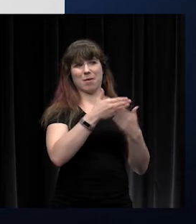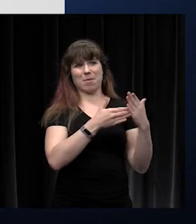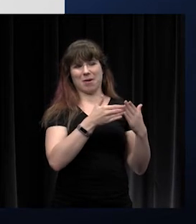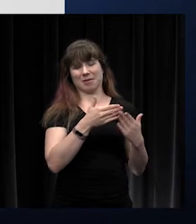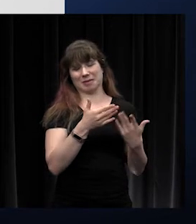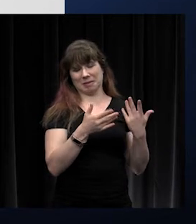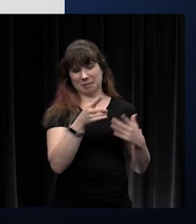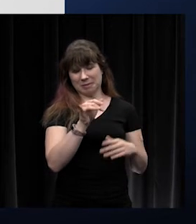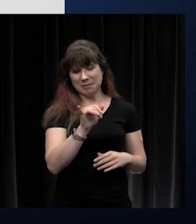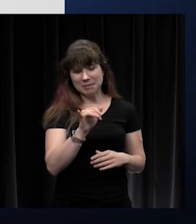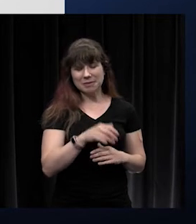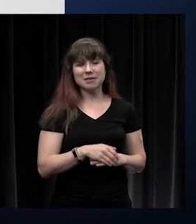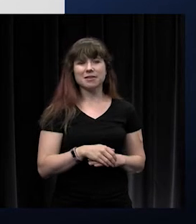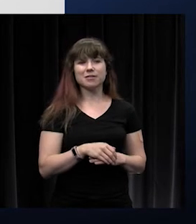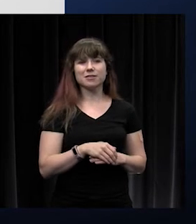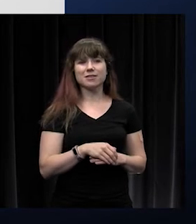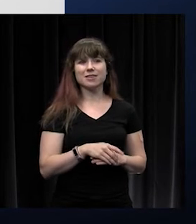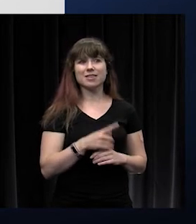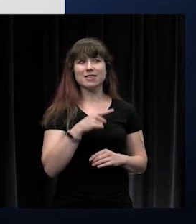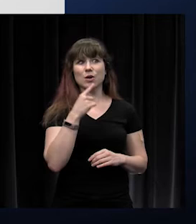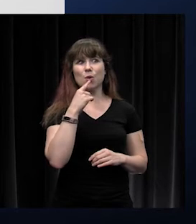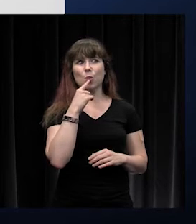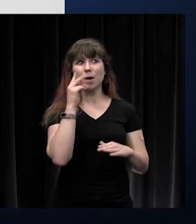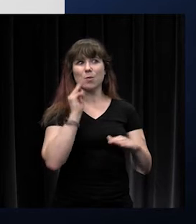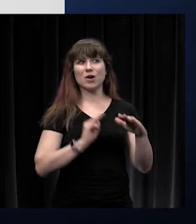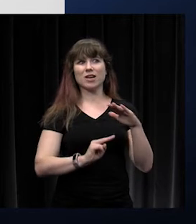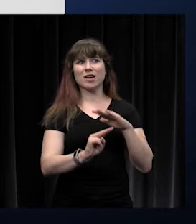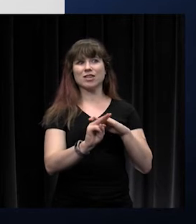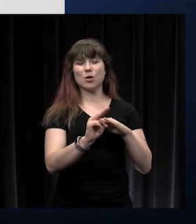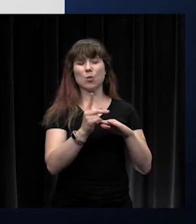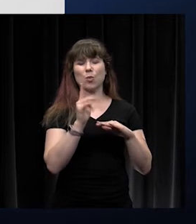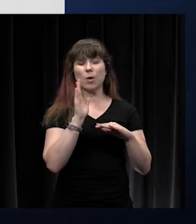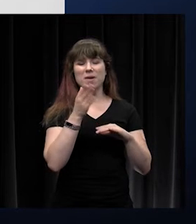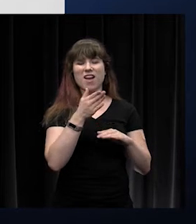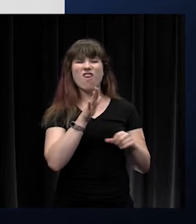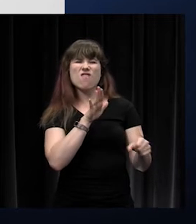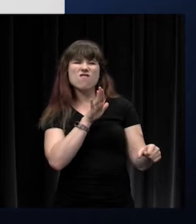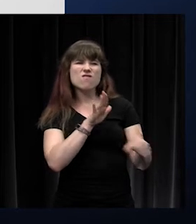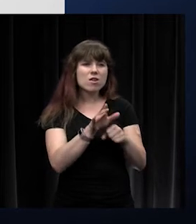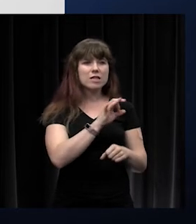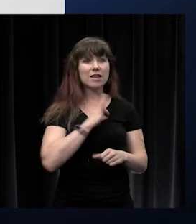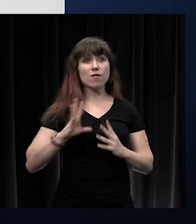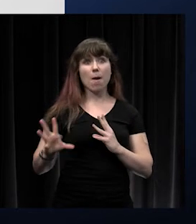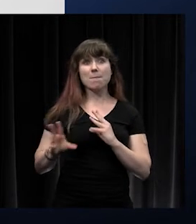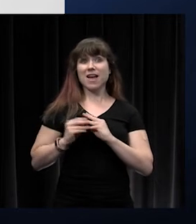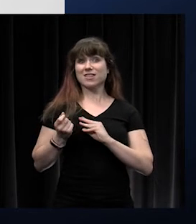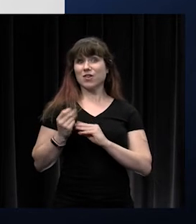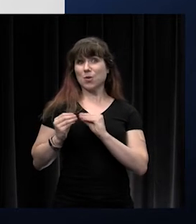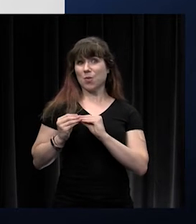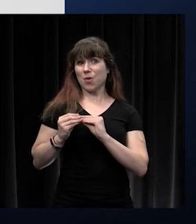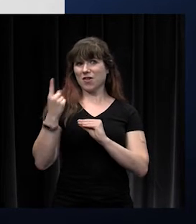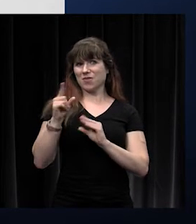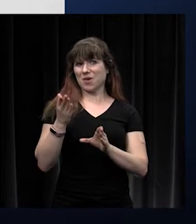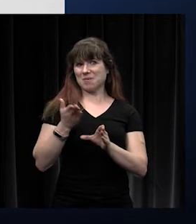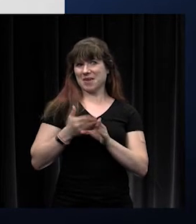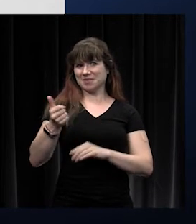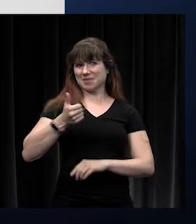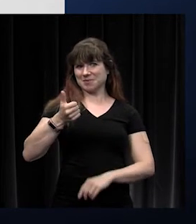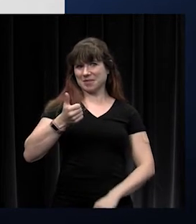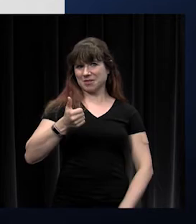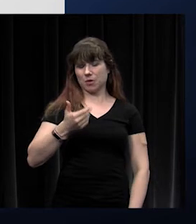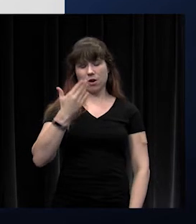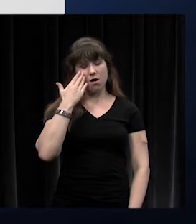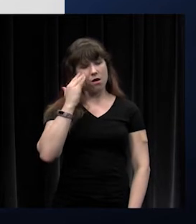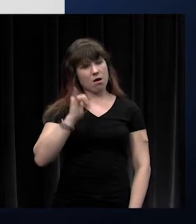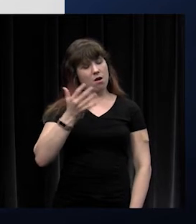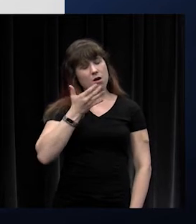you do as well, that we anticipate being fully staffed plus some extras for our bus transportation, and we know how